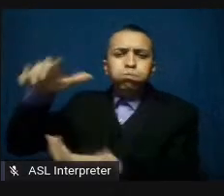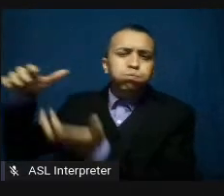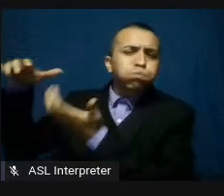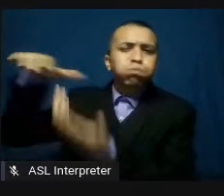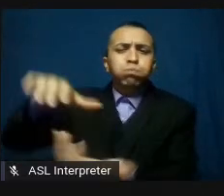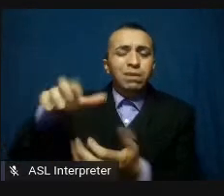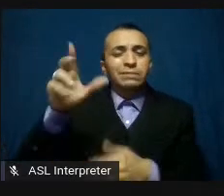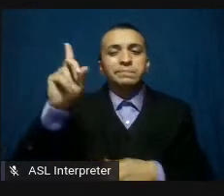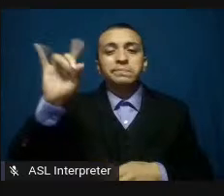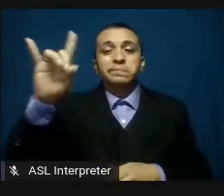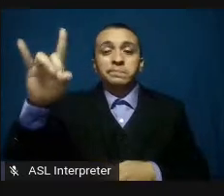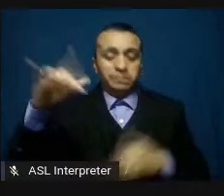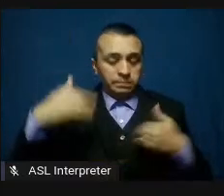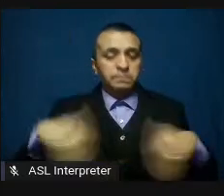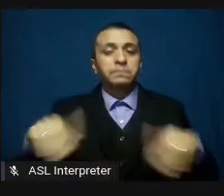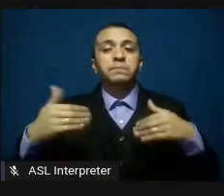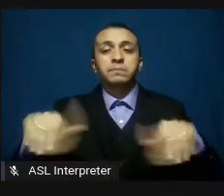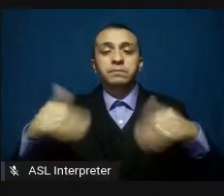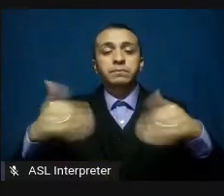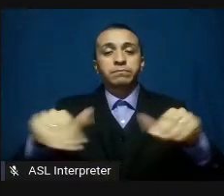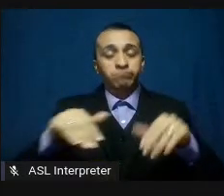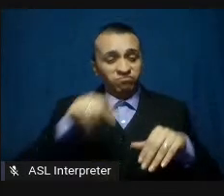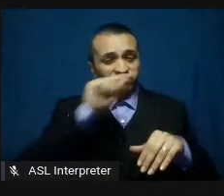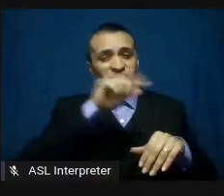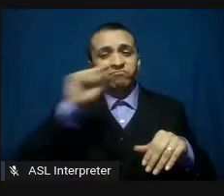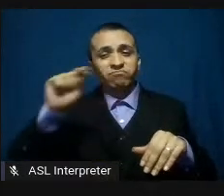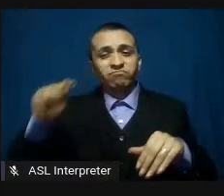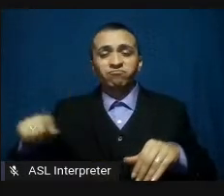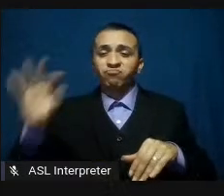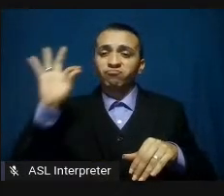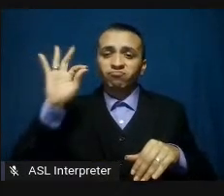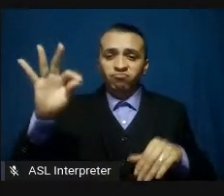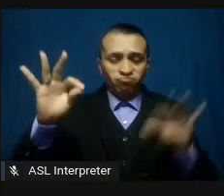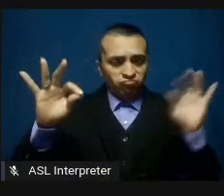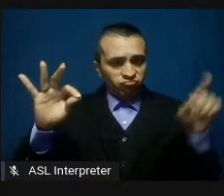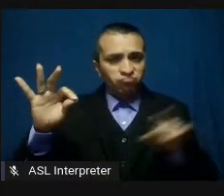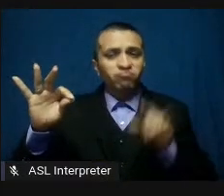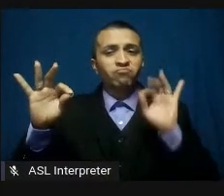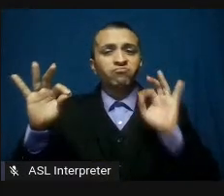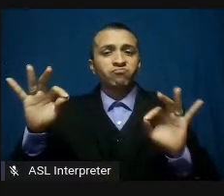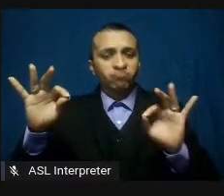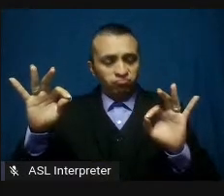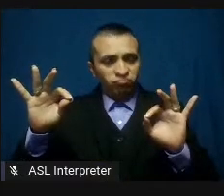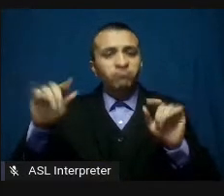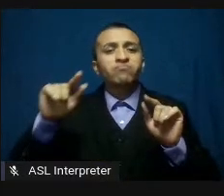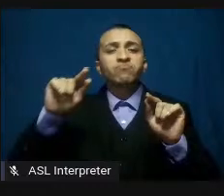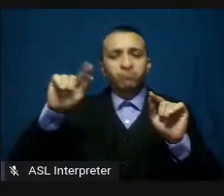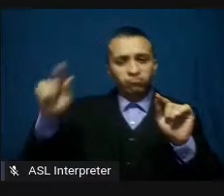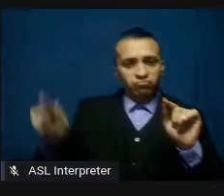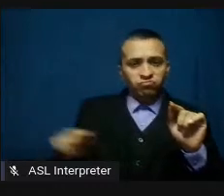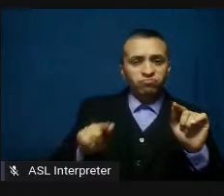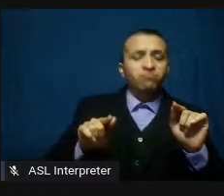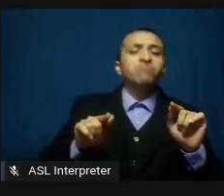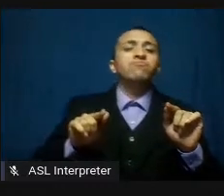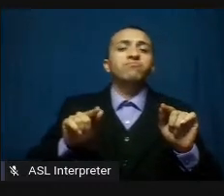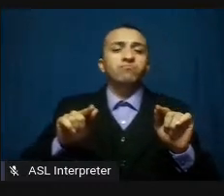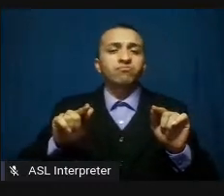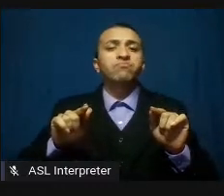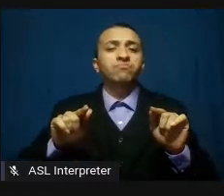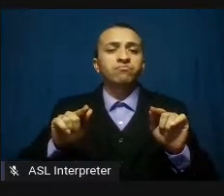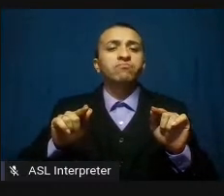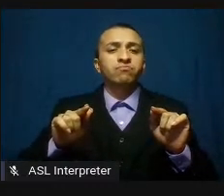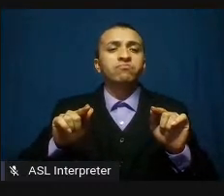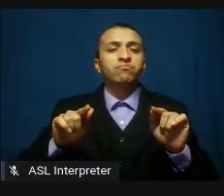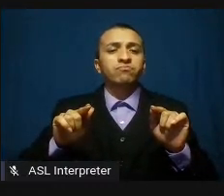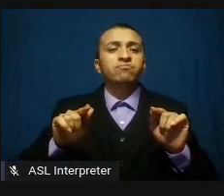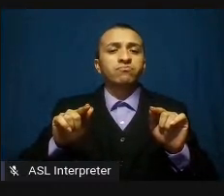area. All those areas are looking good in through there. Coming back down underneath in Division Nora and Papa, back